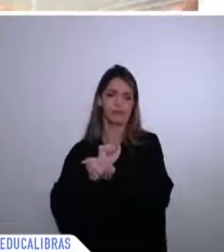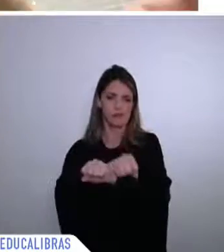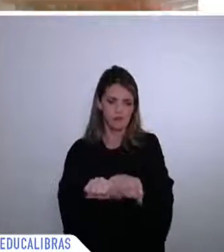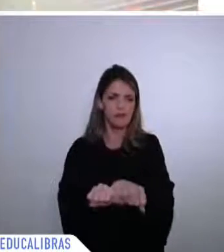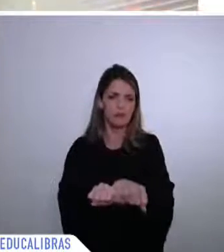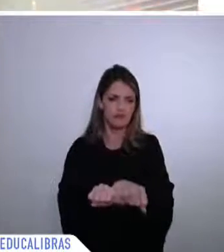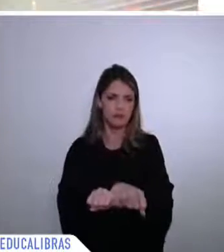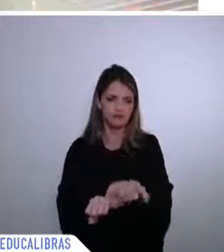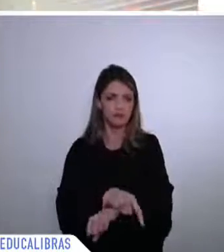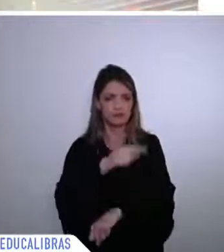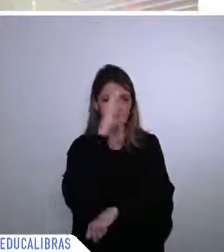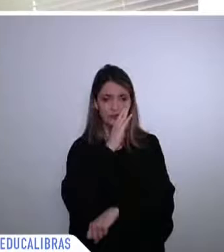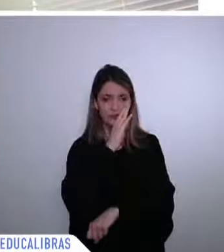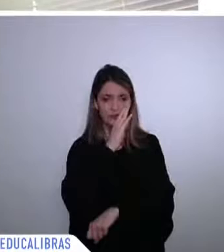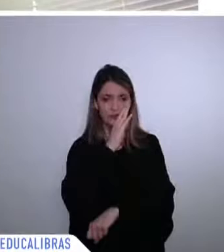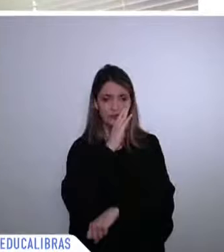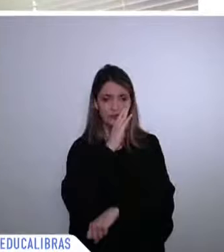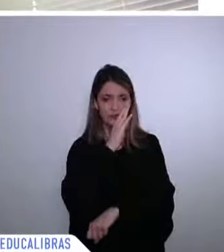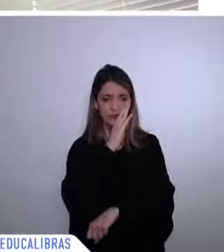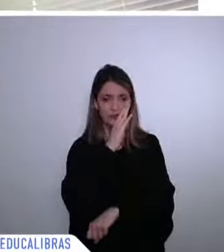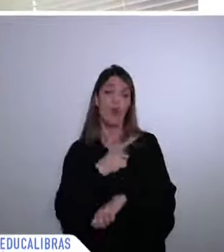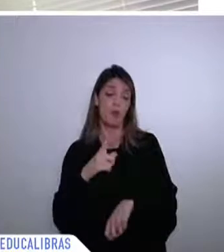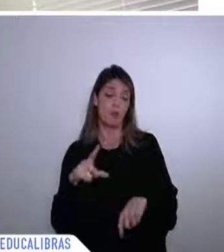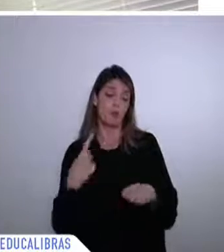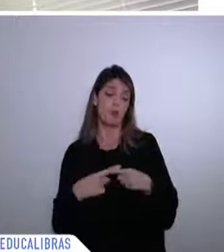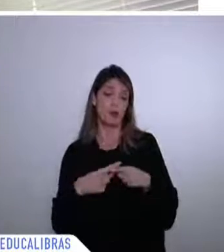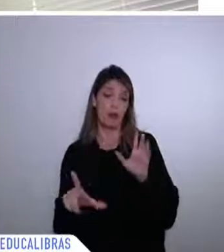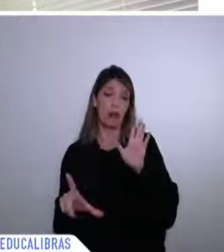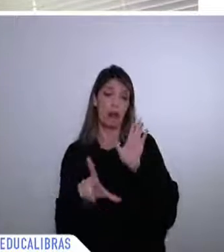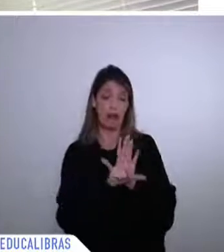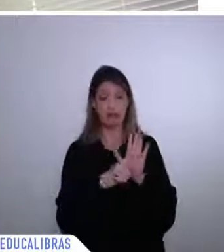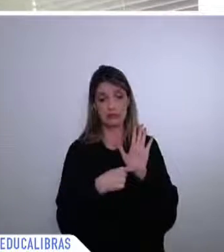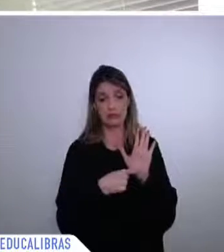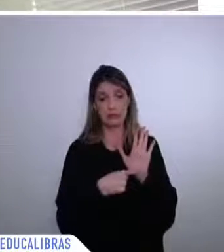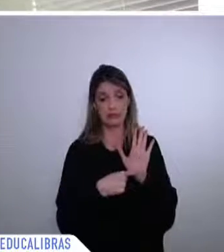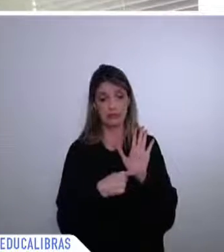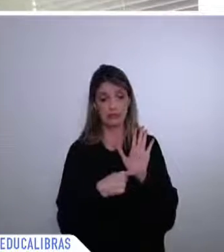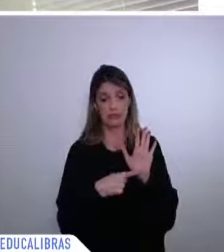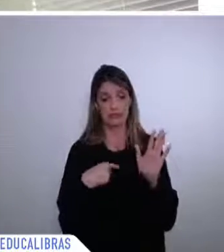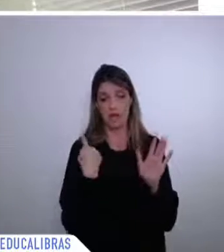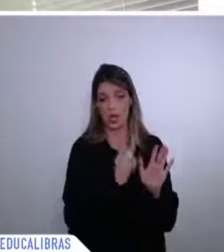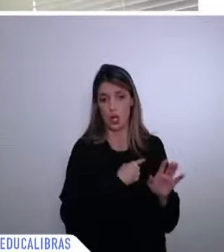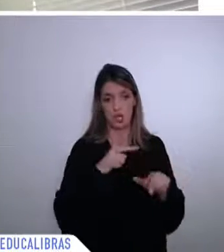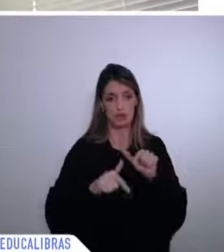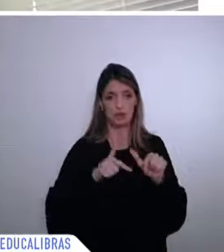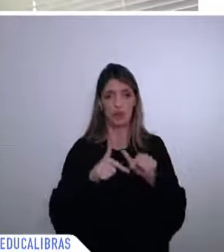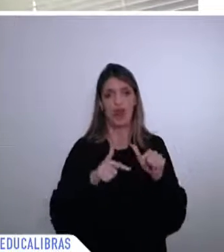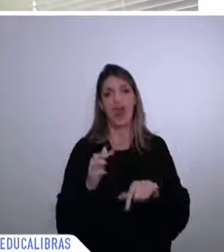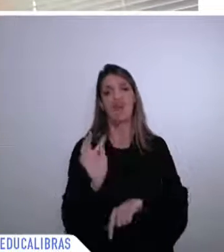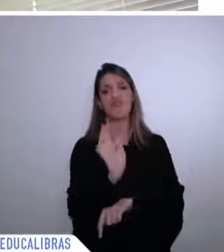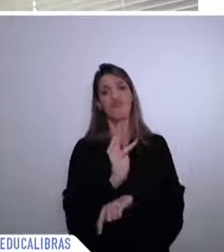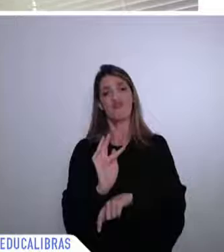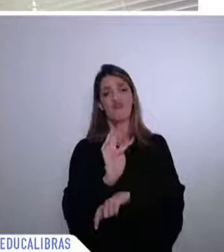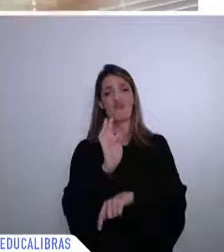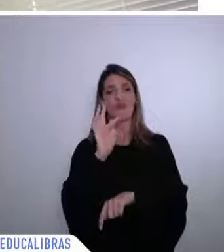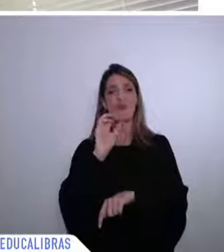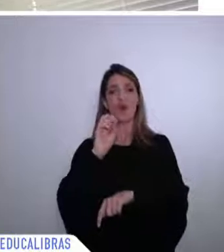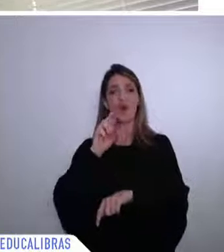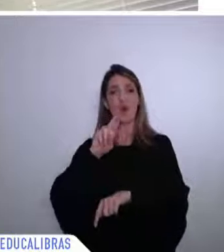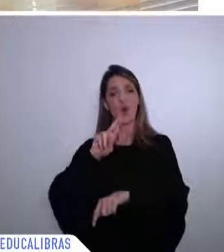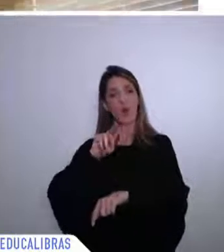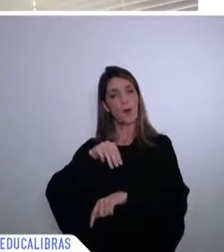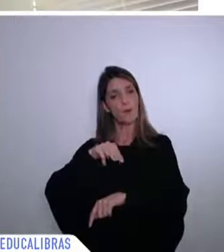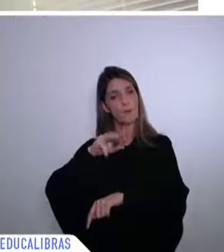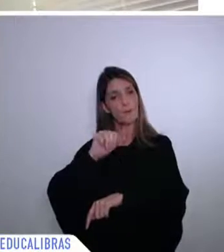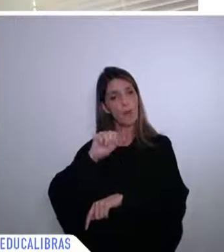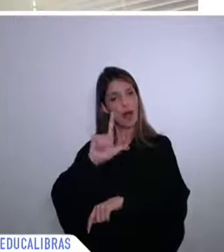we had slavery that was official and formal in Brazil because it was provided for in law. So for us, it's not just a